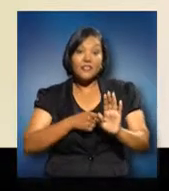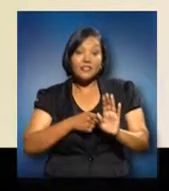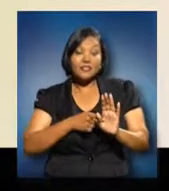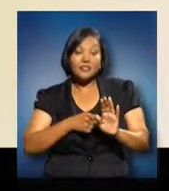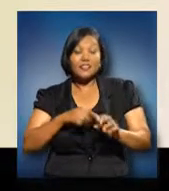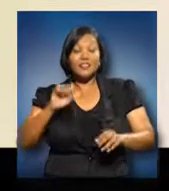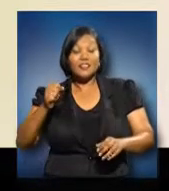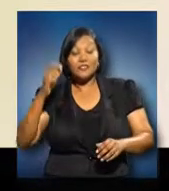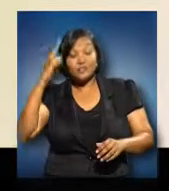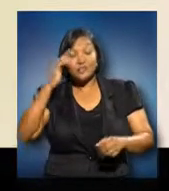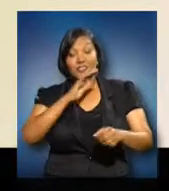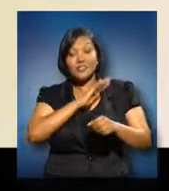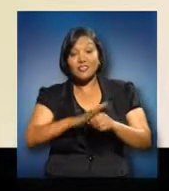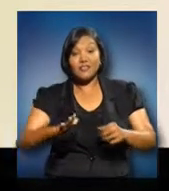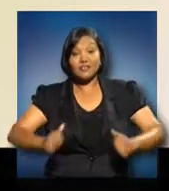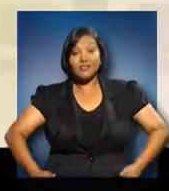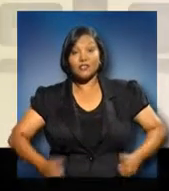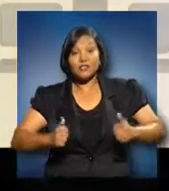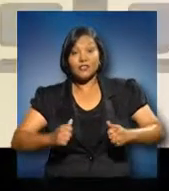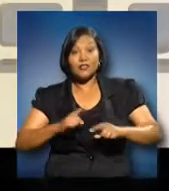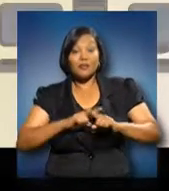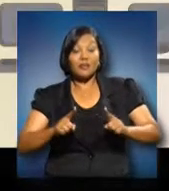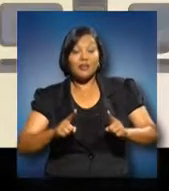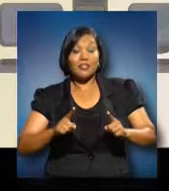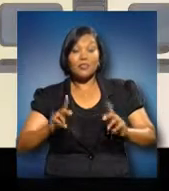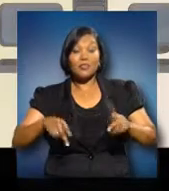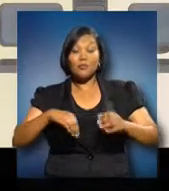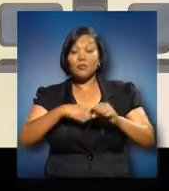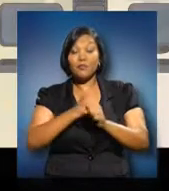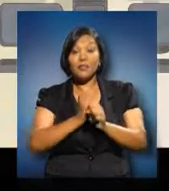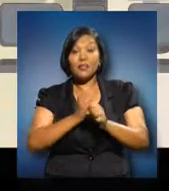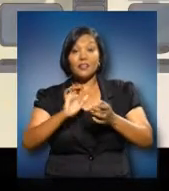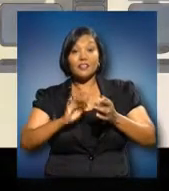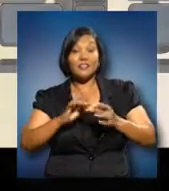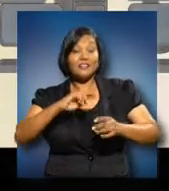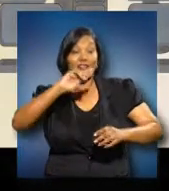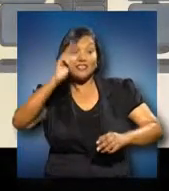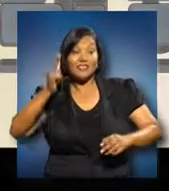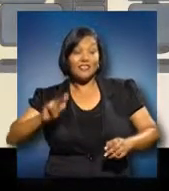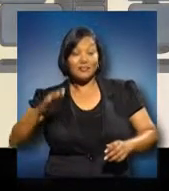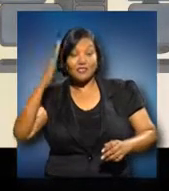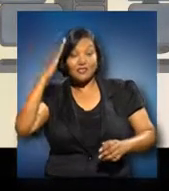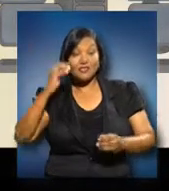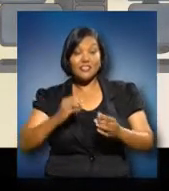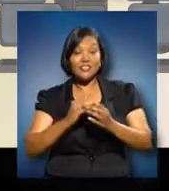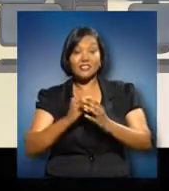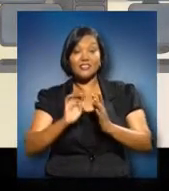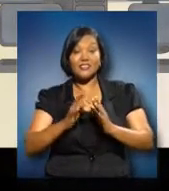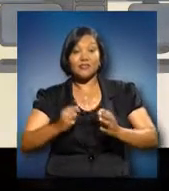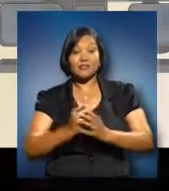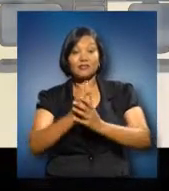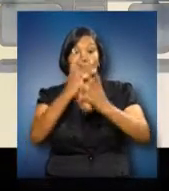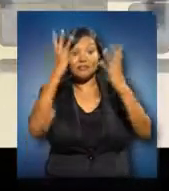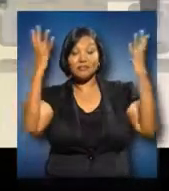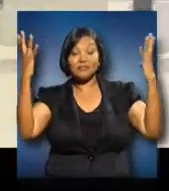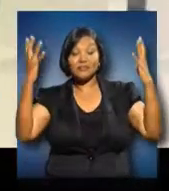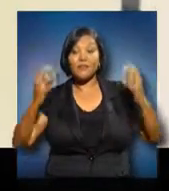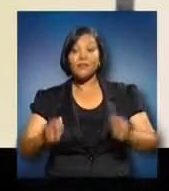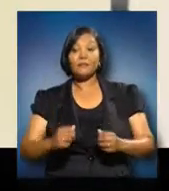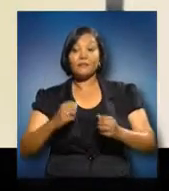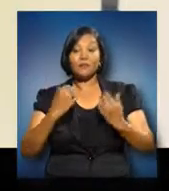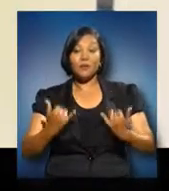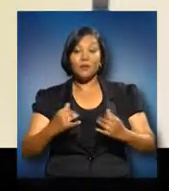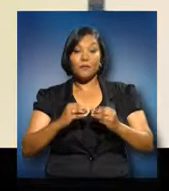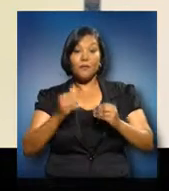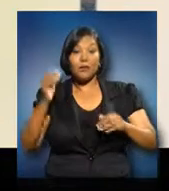adequate. However, its inventors never anticipated the phenomenal growth of the Internet today. With more than